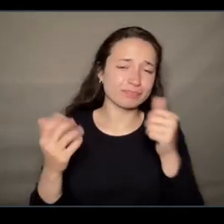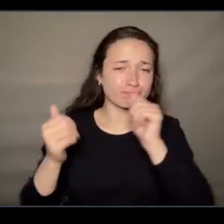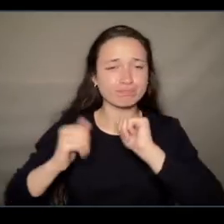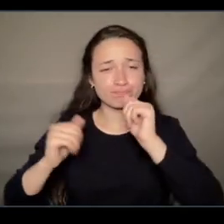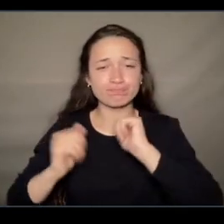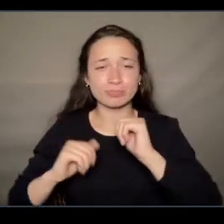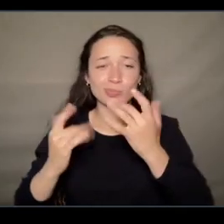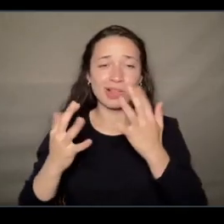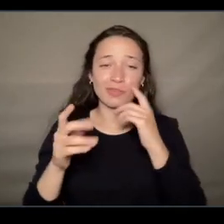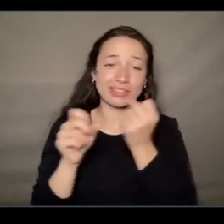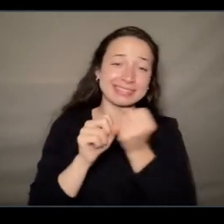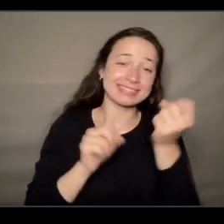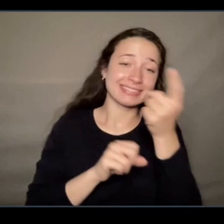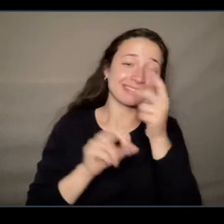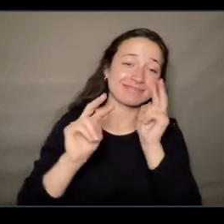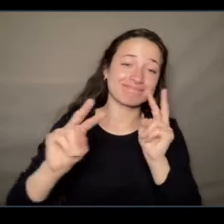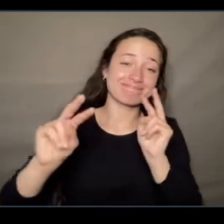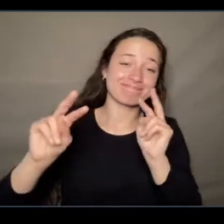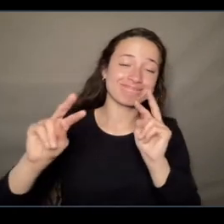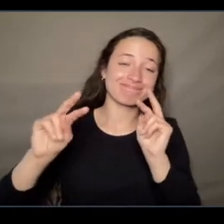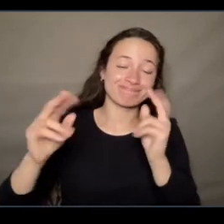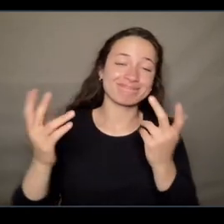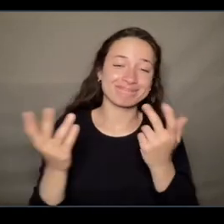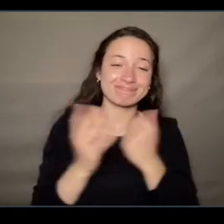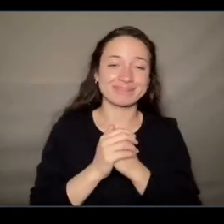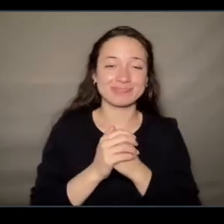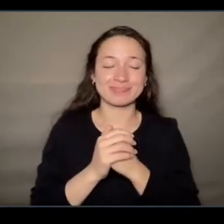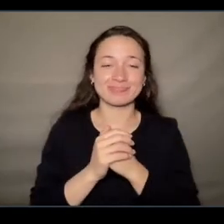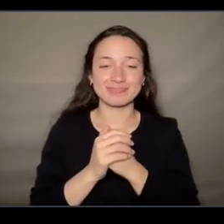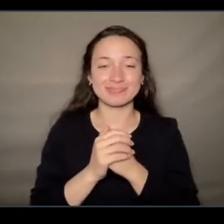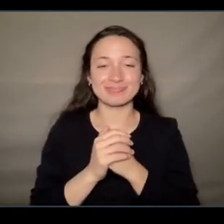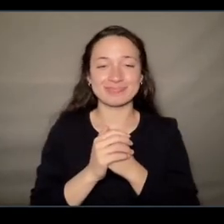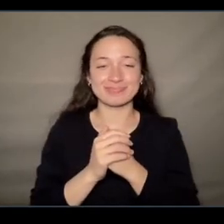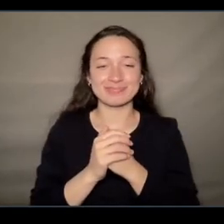But I did my best to take it in stride. Wait for the following year.